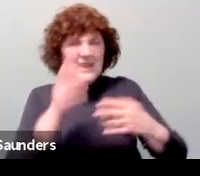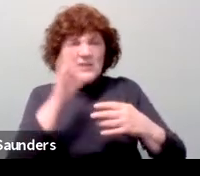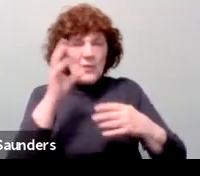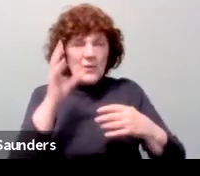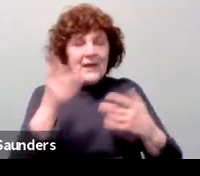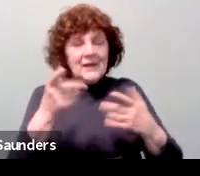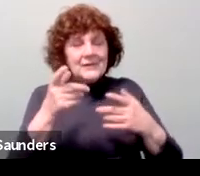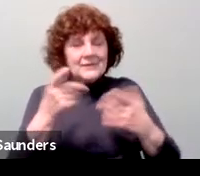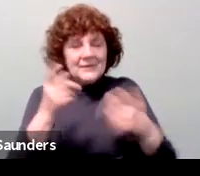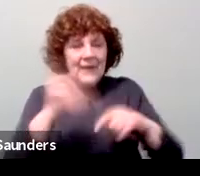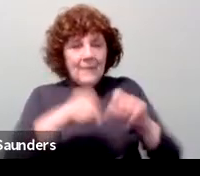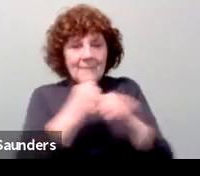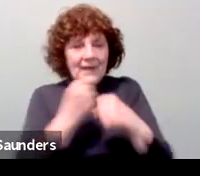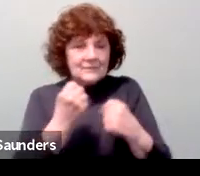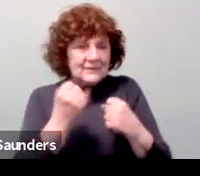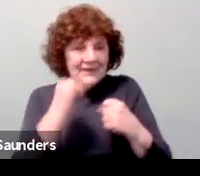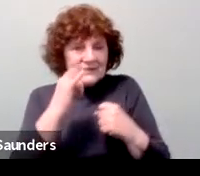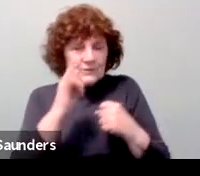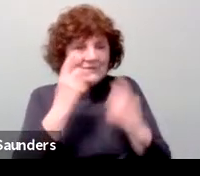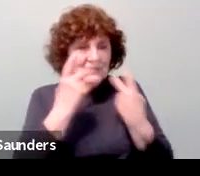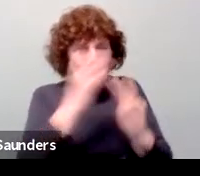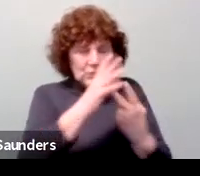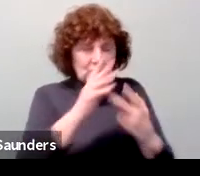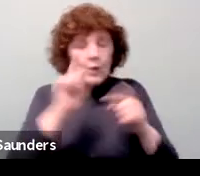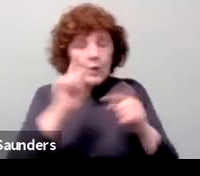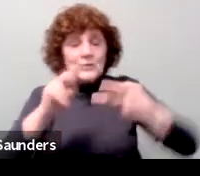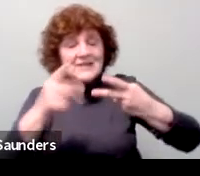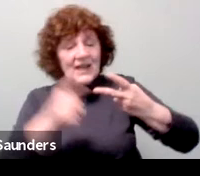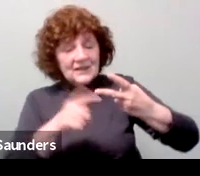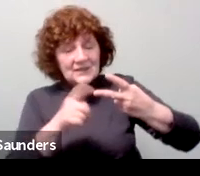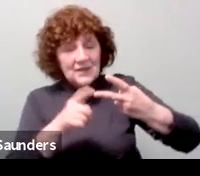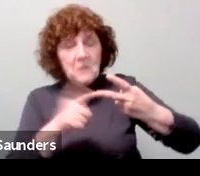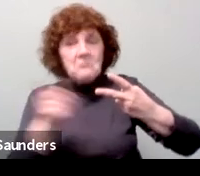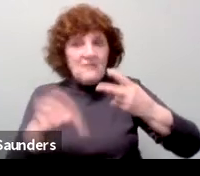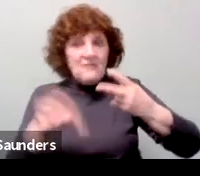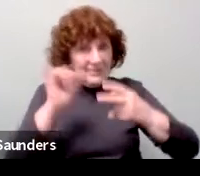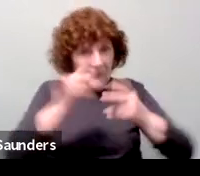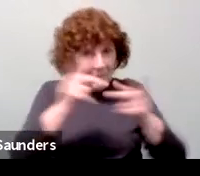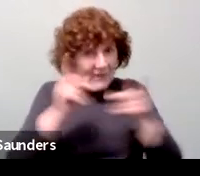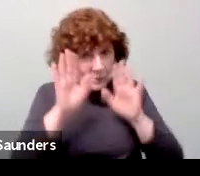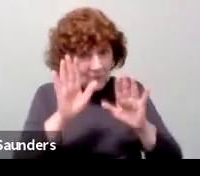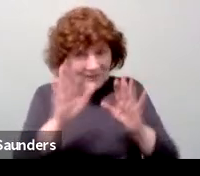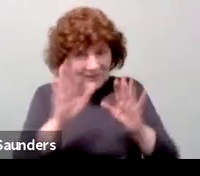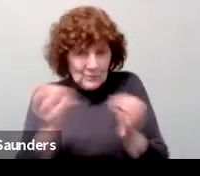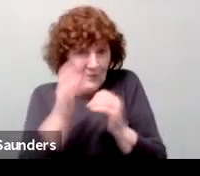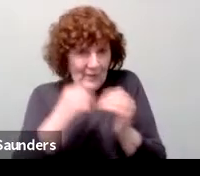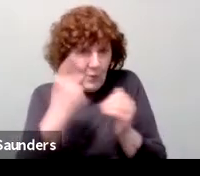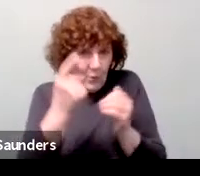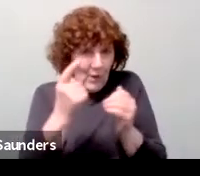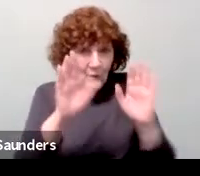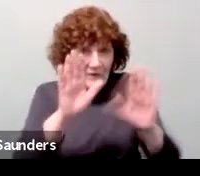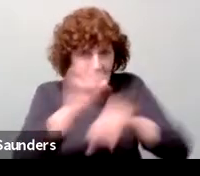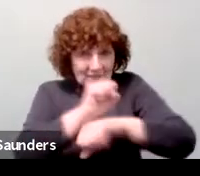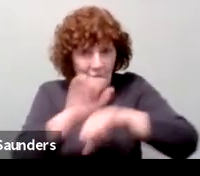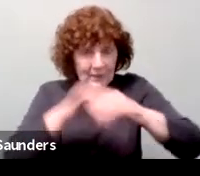turns out that the next place on their list was also wonderful, because there's more than one wonderful place to daven in Pittsburgh, right? And